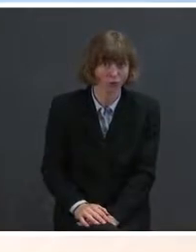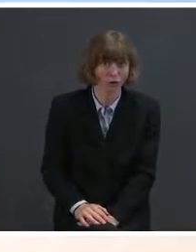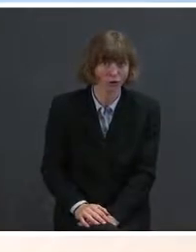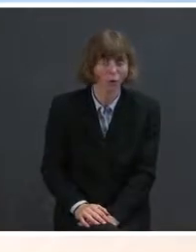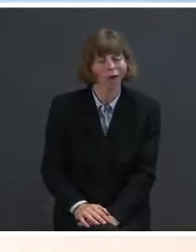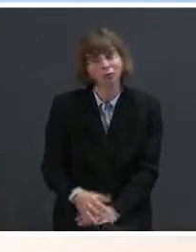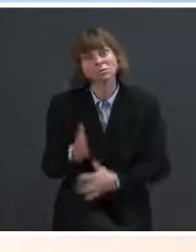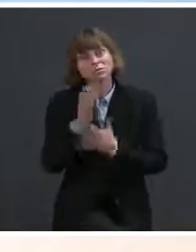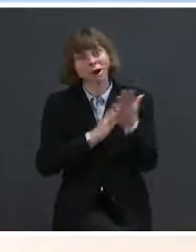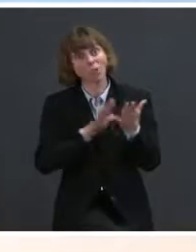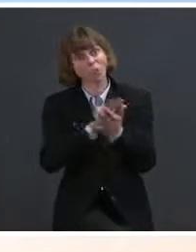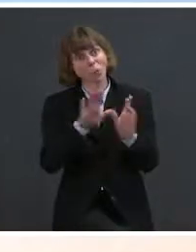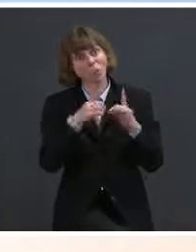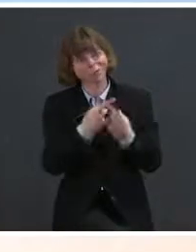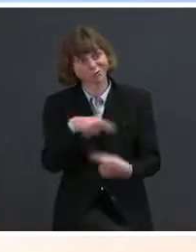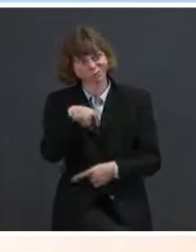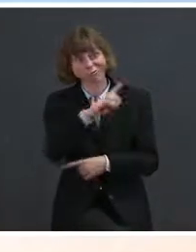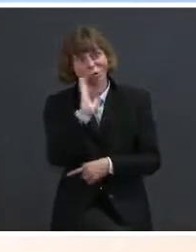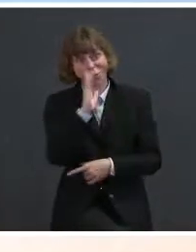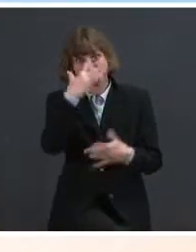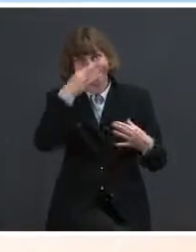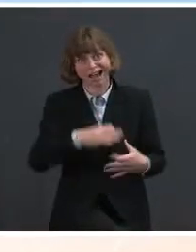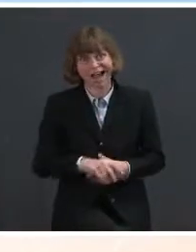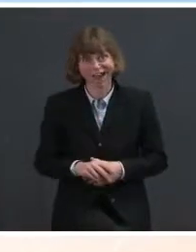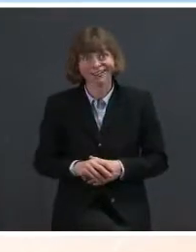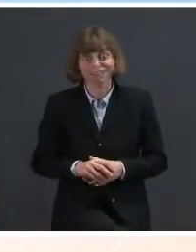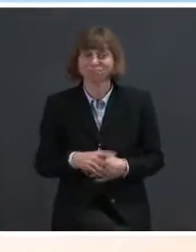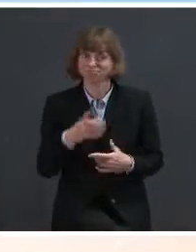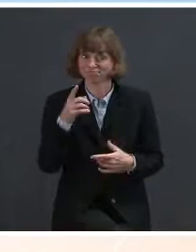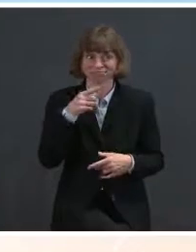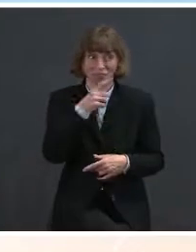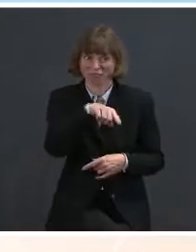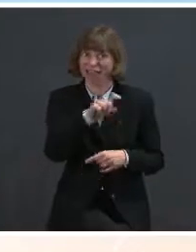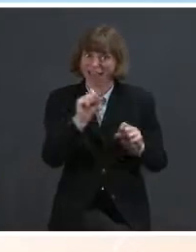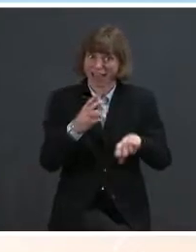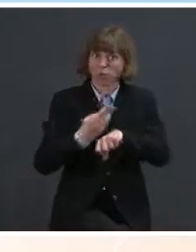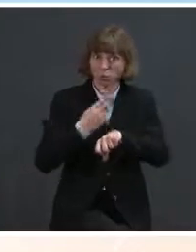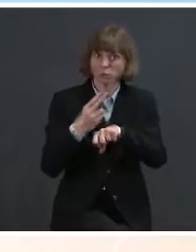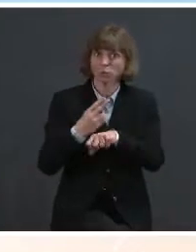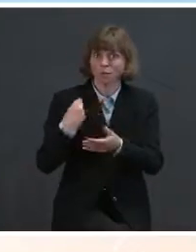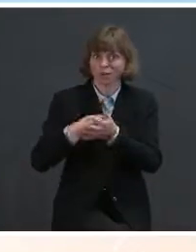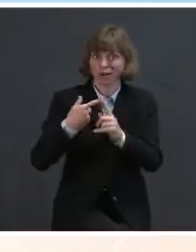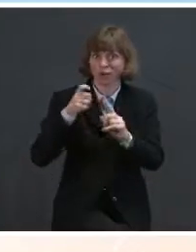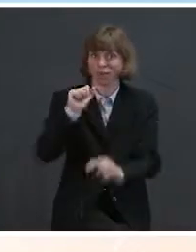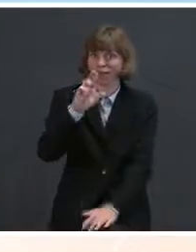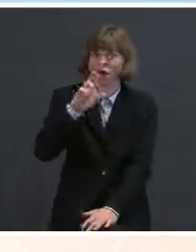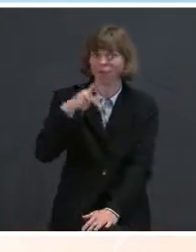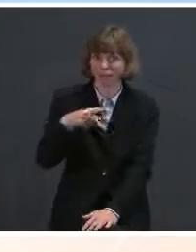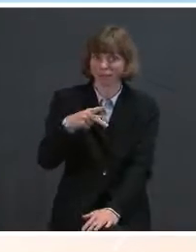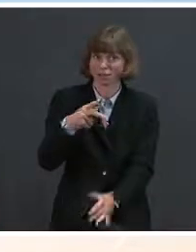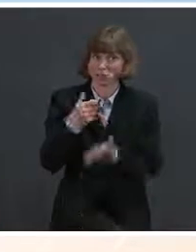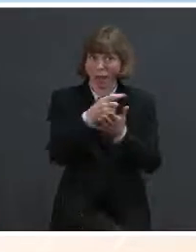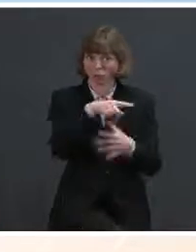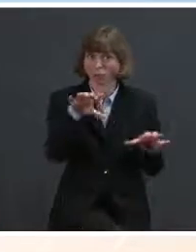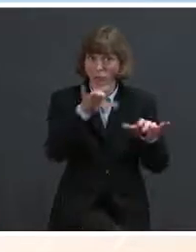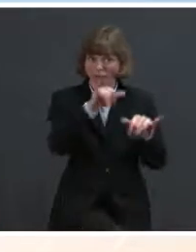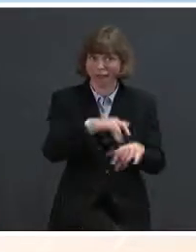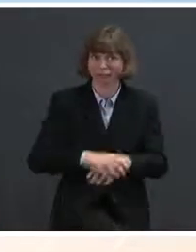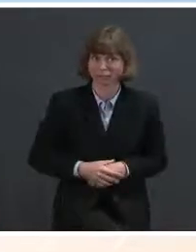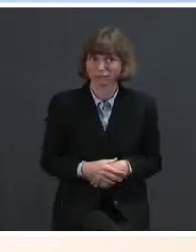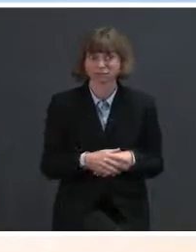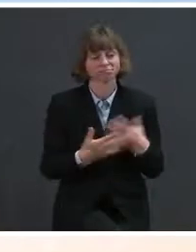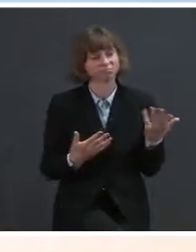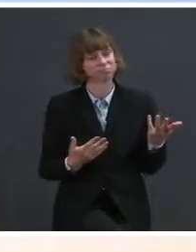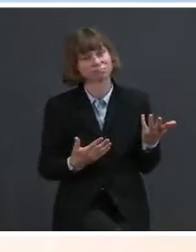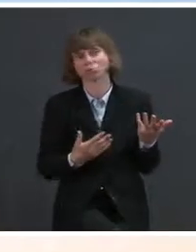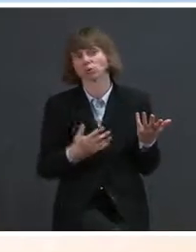to do that, and they can use funding from the American Rescue Plan to do that, or to help ensure they can do that. So it's really going to be a decision